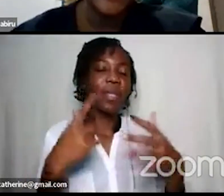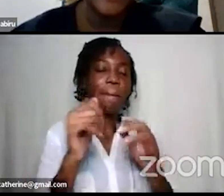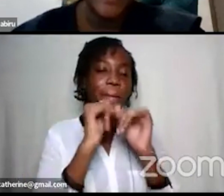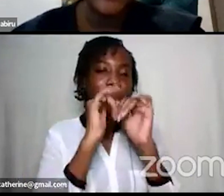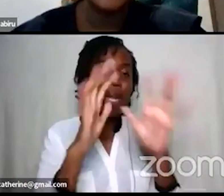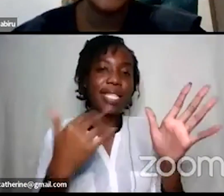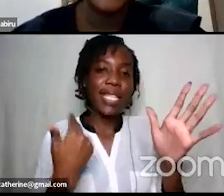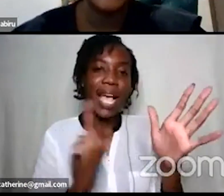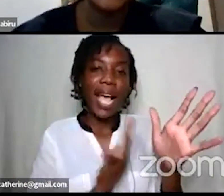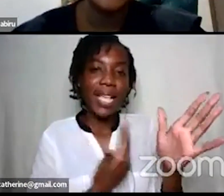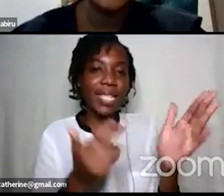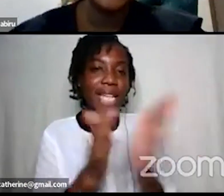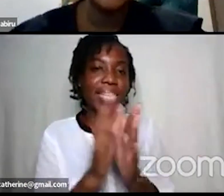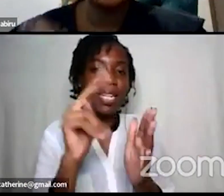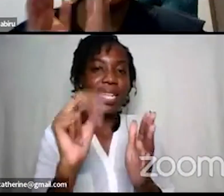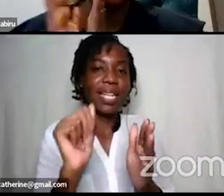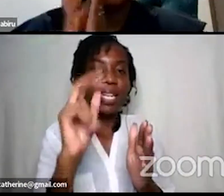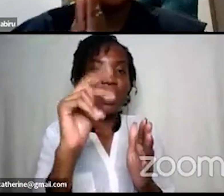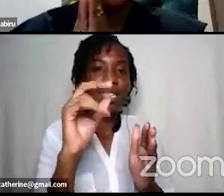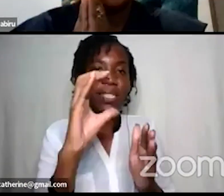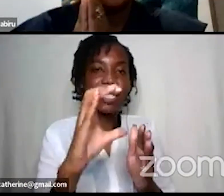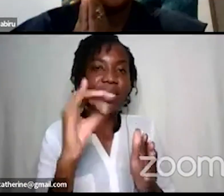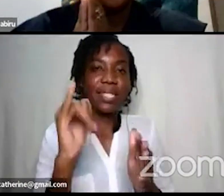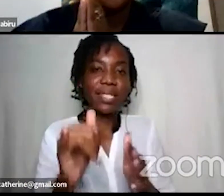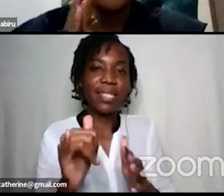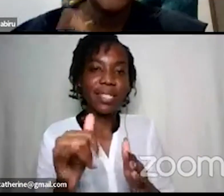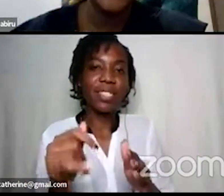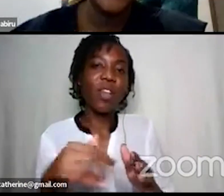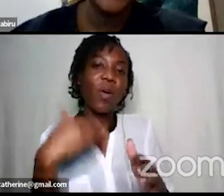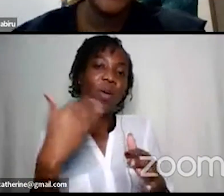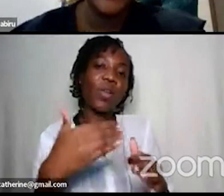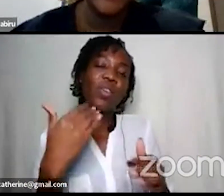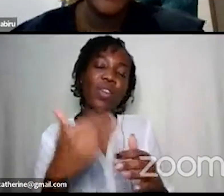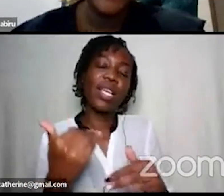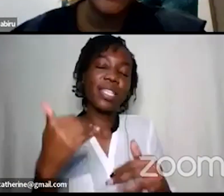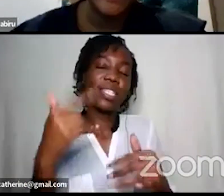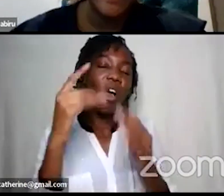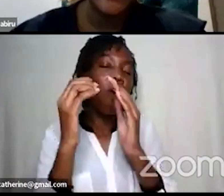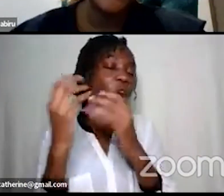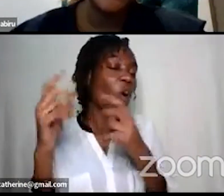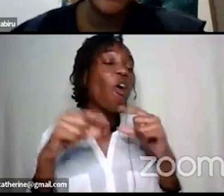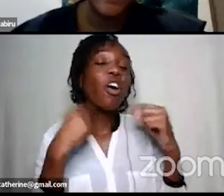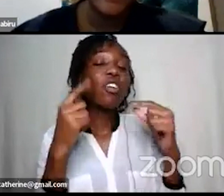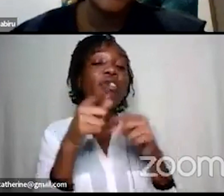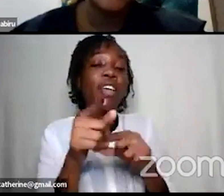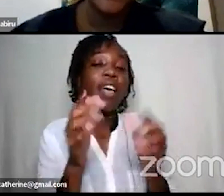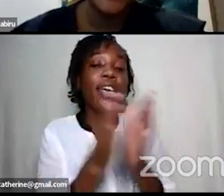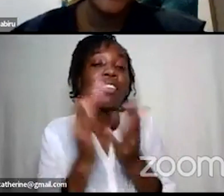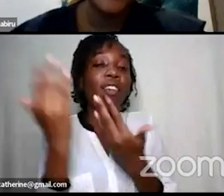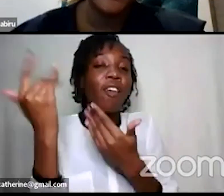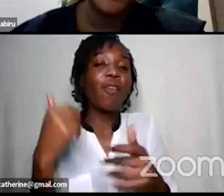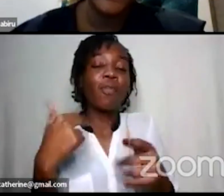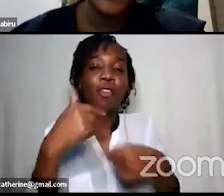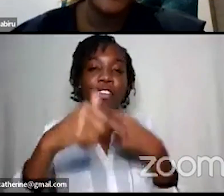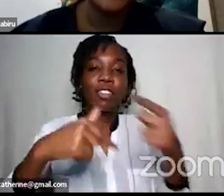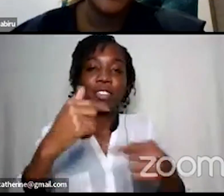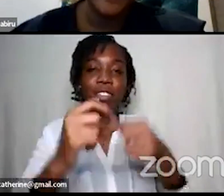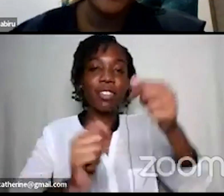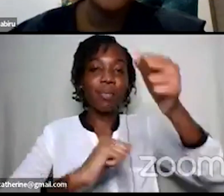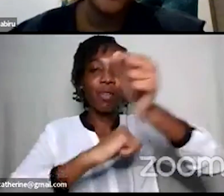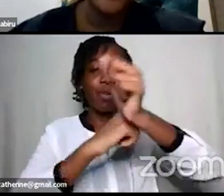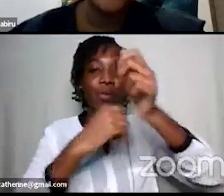us. And of course, Nancy, we appreciate you. It's always a pleasure hosting you. And I hope that you continue supporting